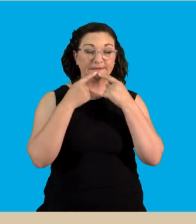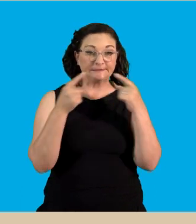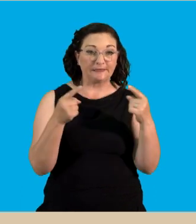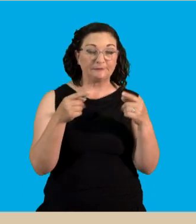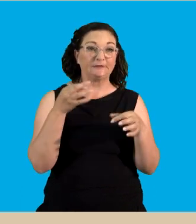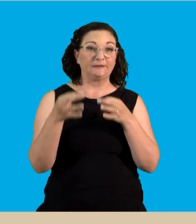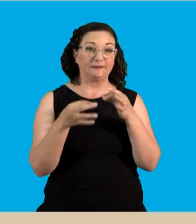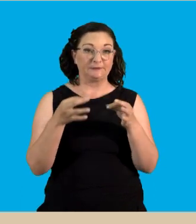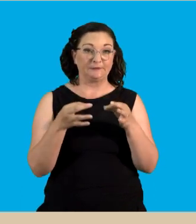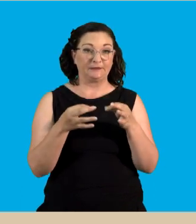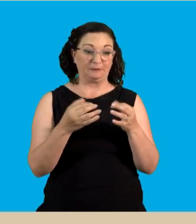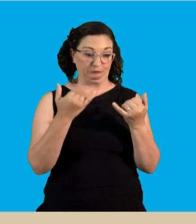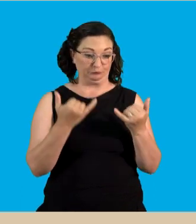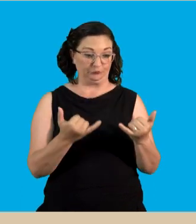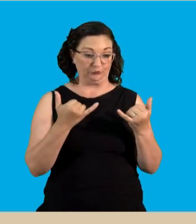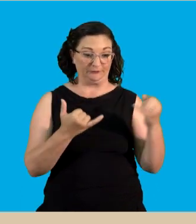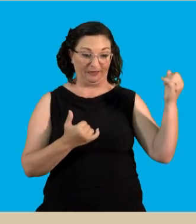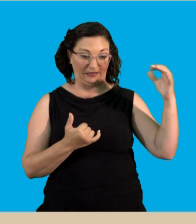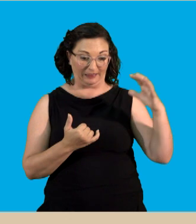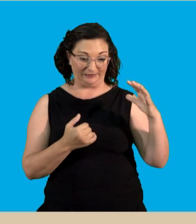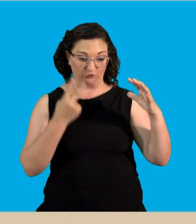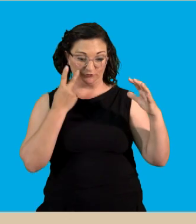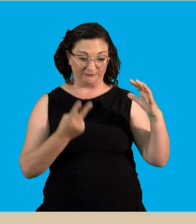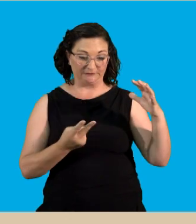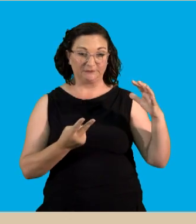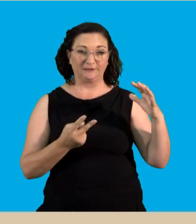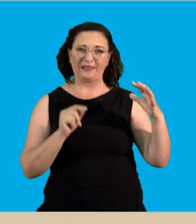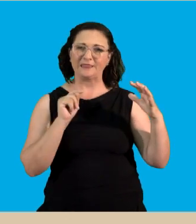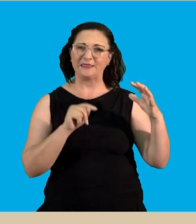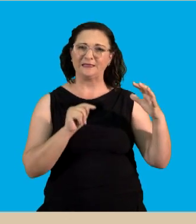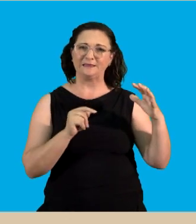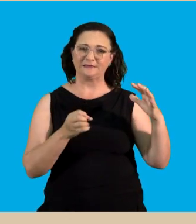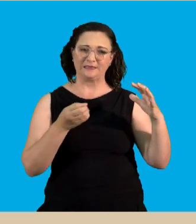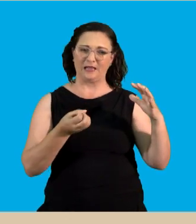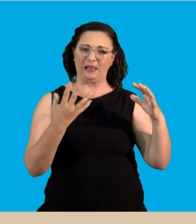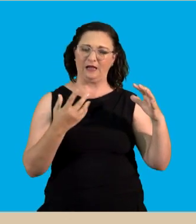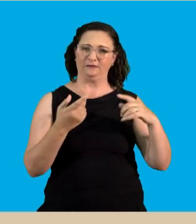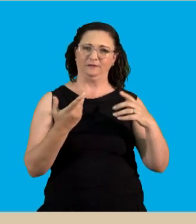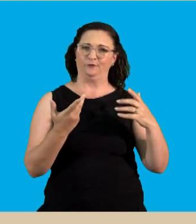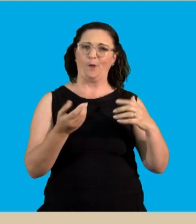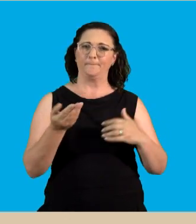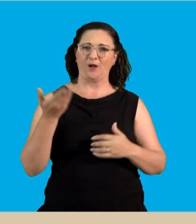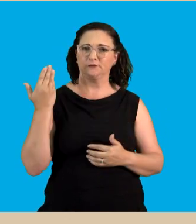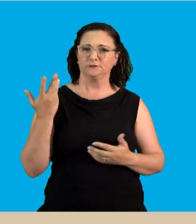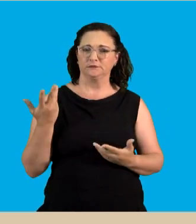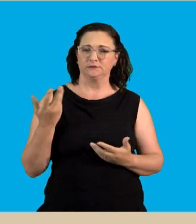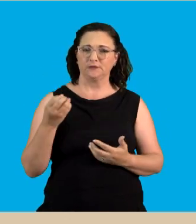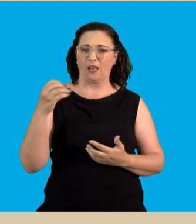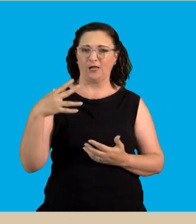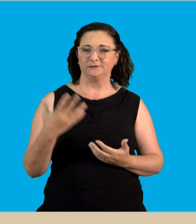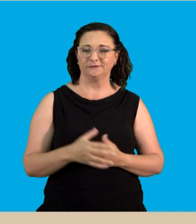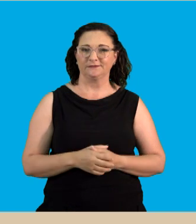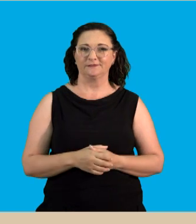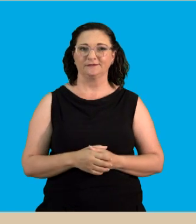the statement. The present light we see from the sun is the light from the past. As